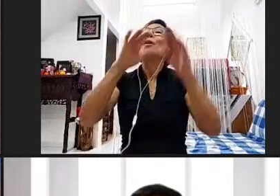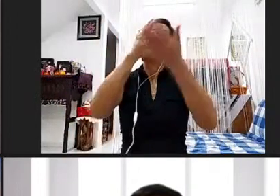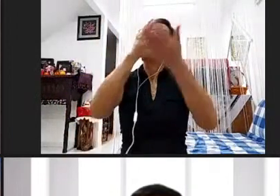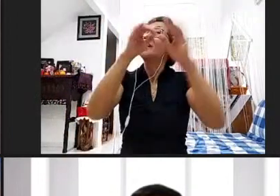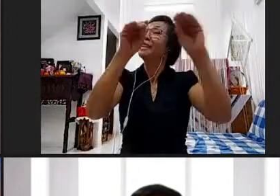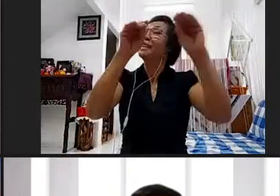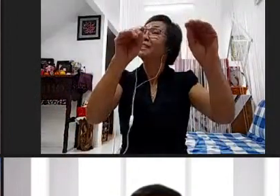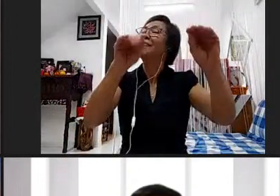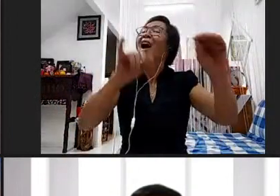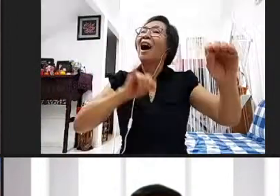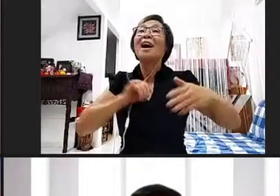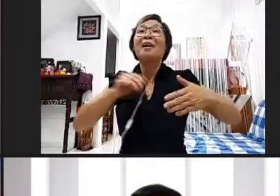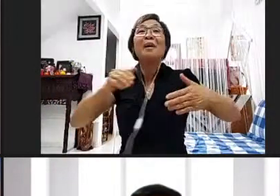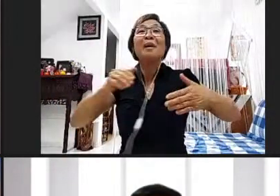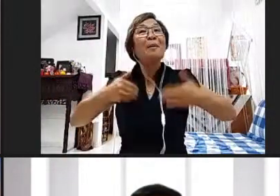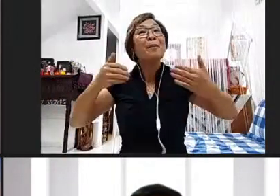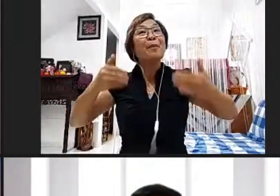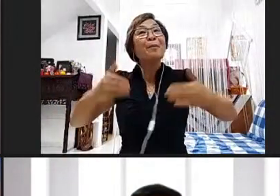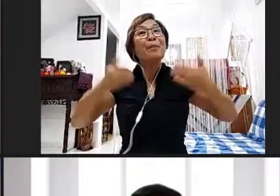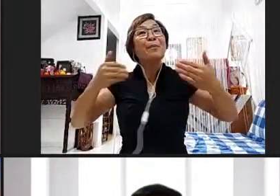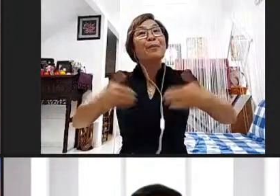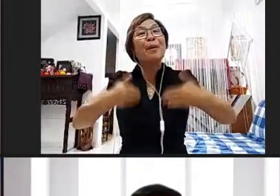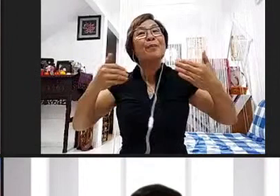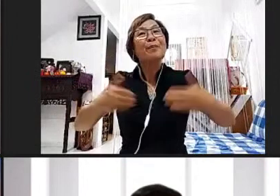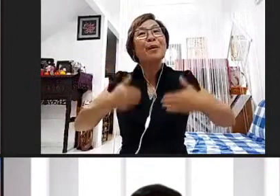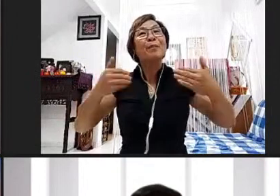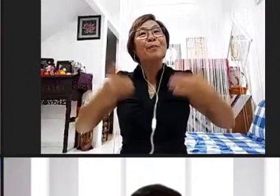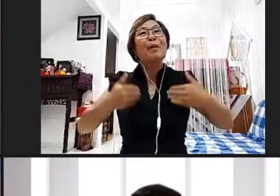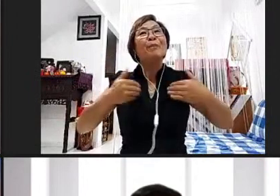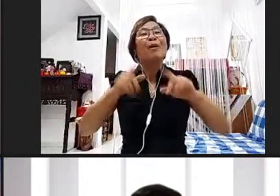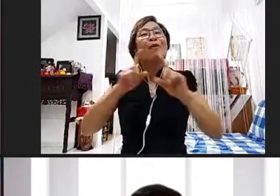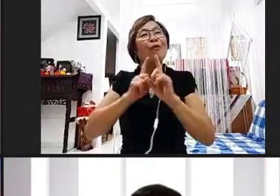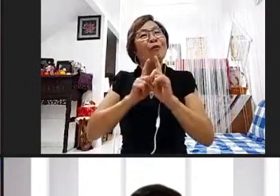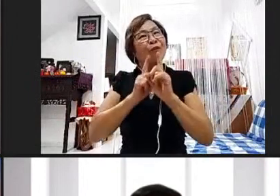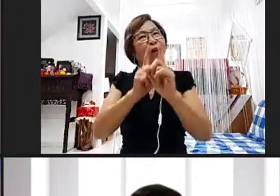very happy to know that it is still very effective today.